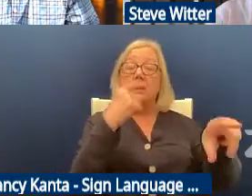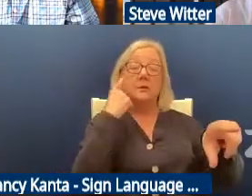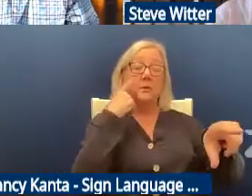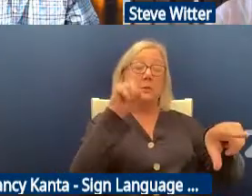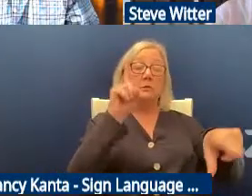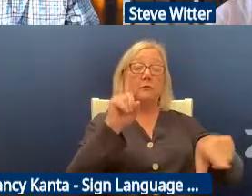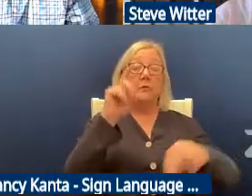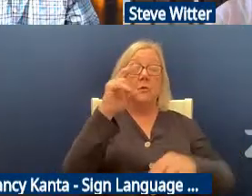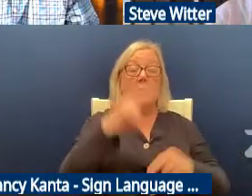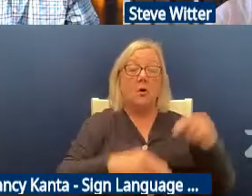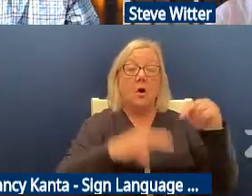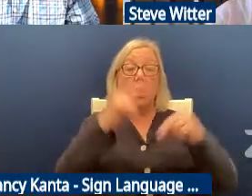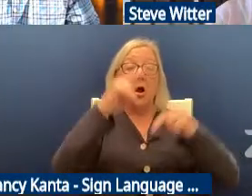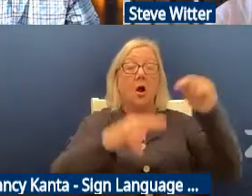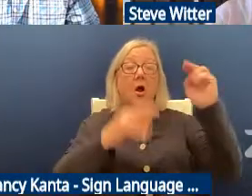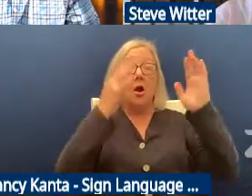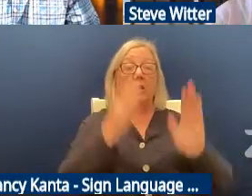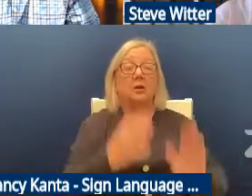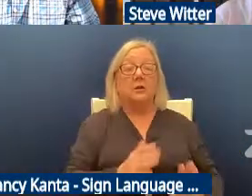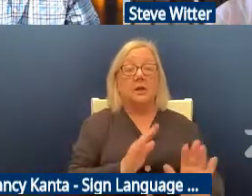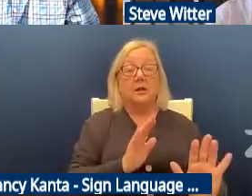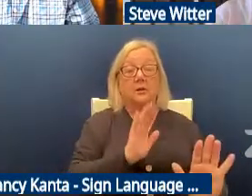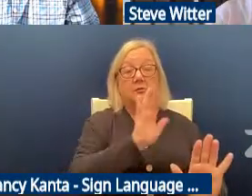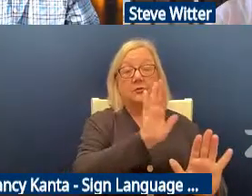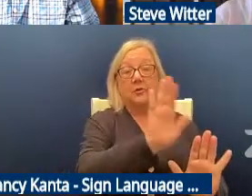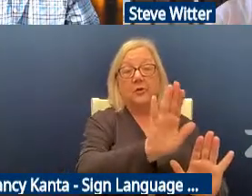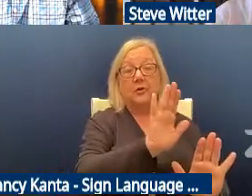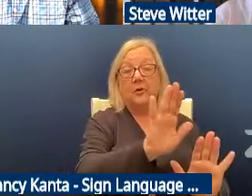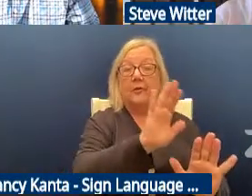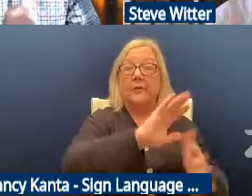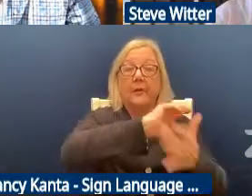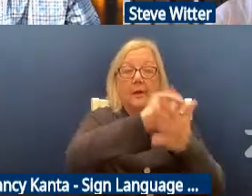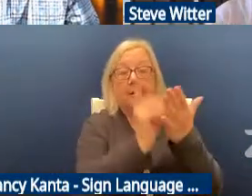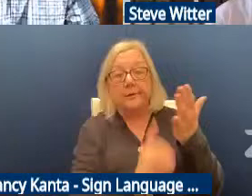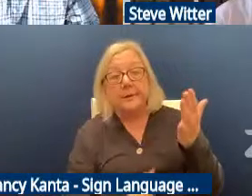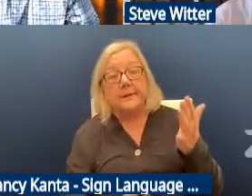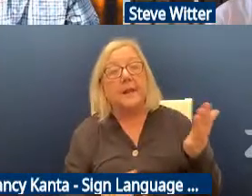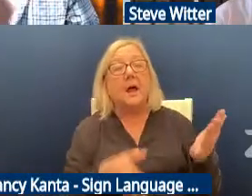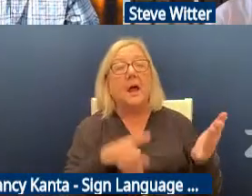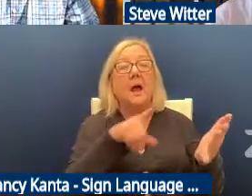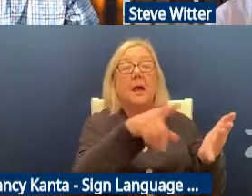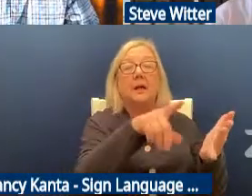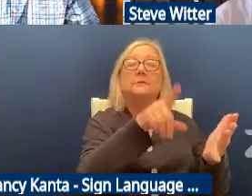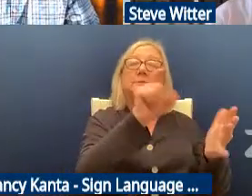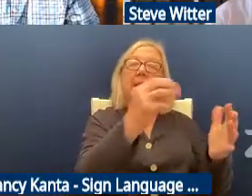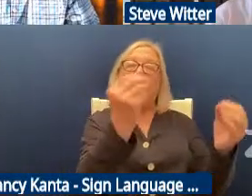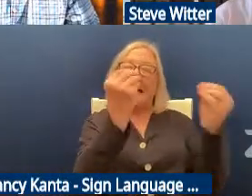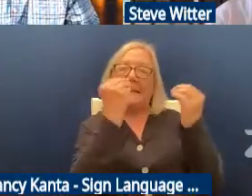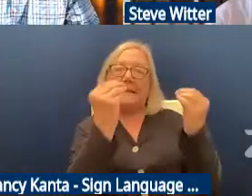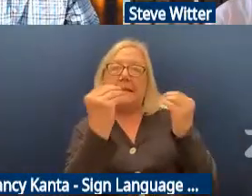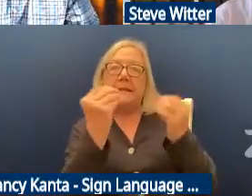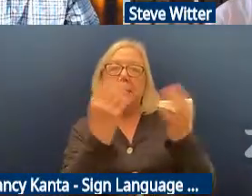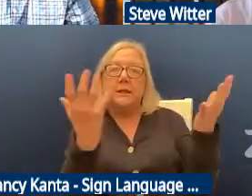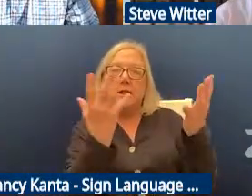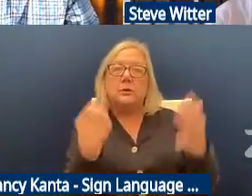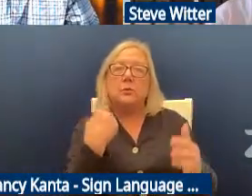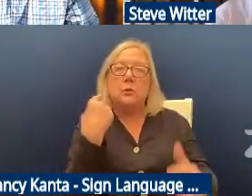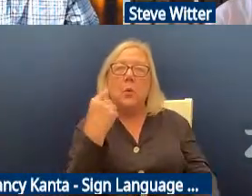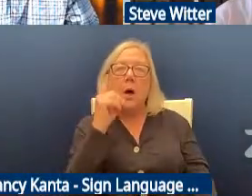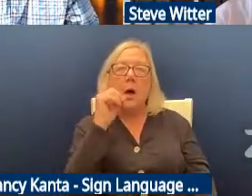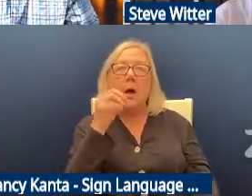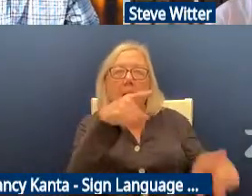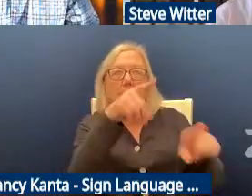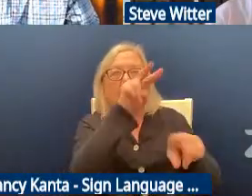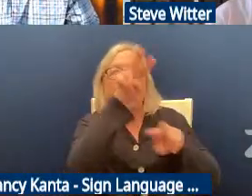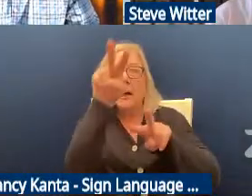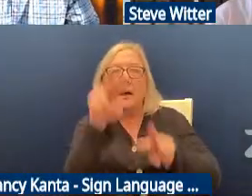and talk about choices and educate us a bit into what we were looking at, rather than just looking at